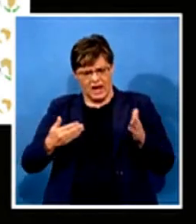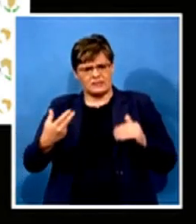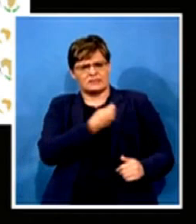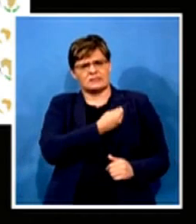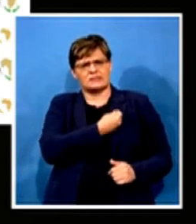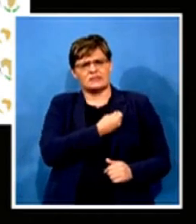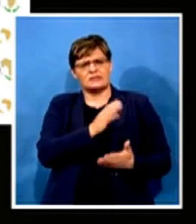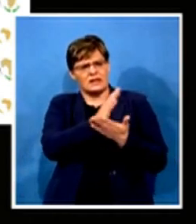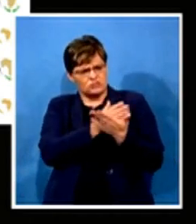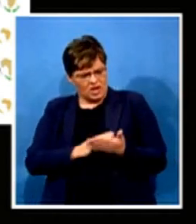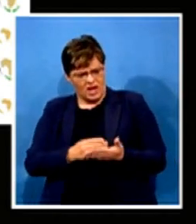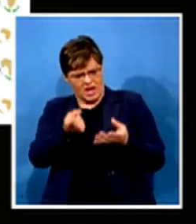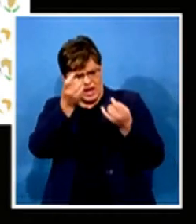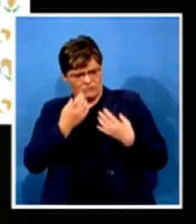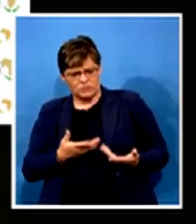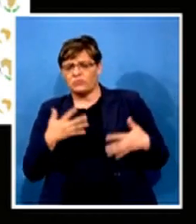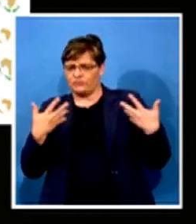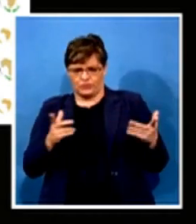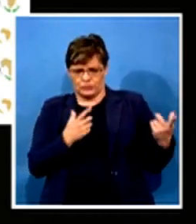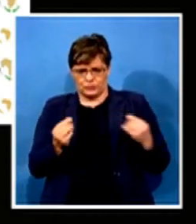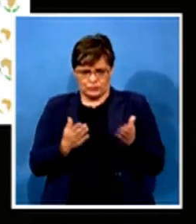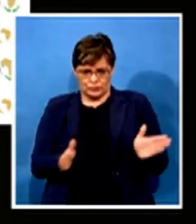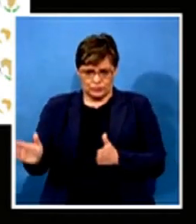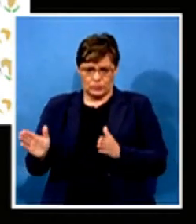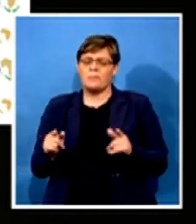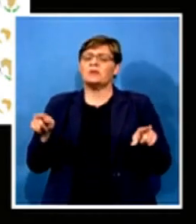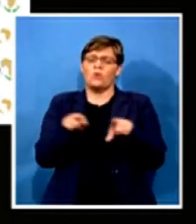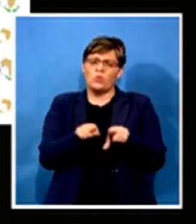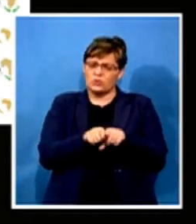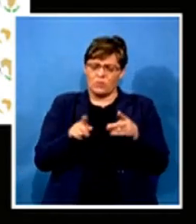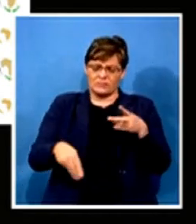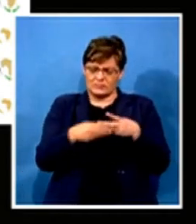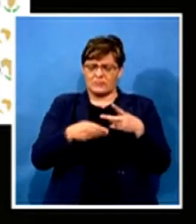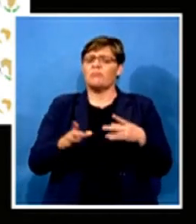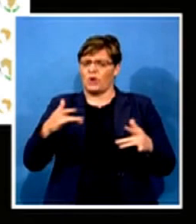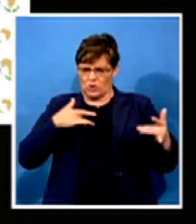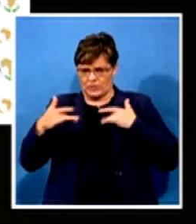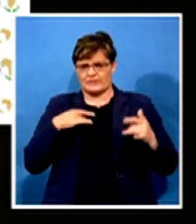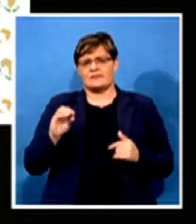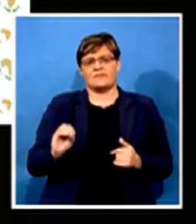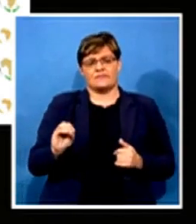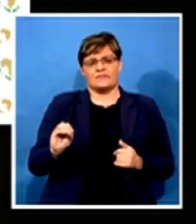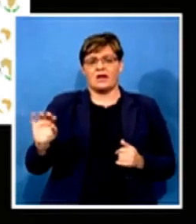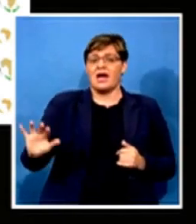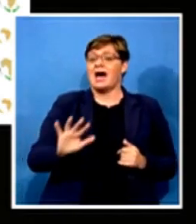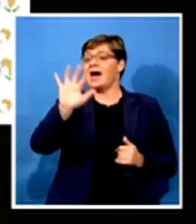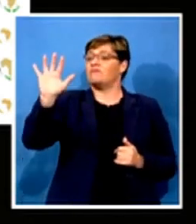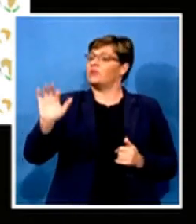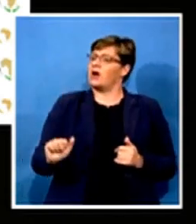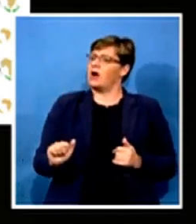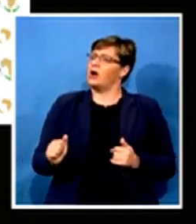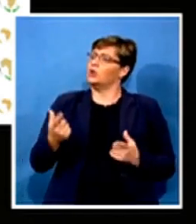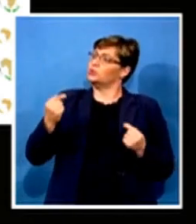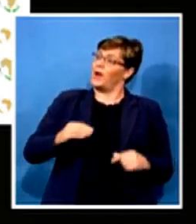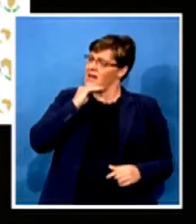have done. But she also says there are concerns that Africa is not doing enough to ensure that